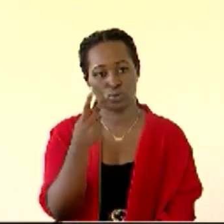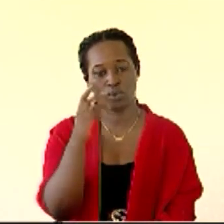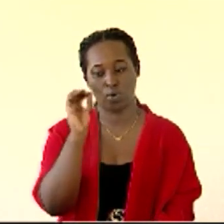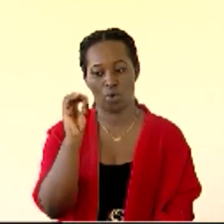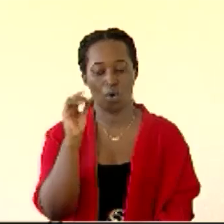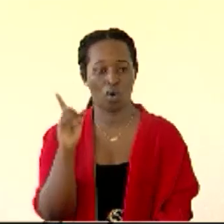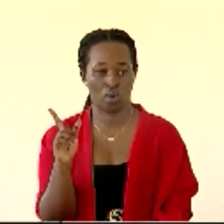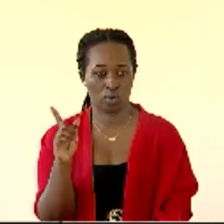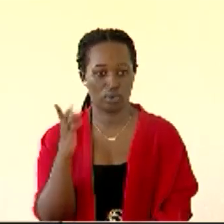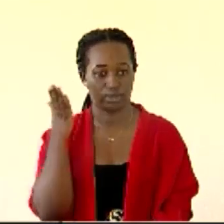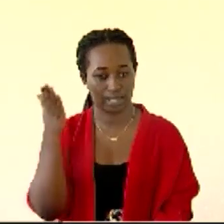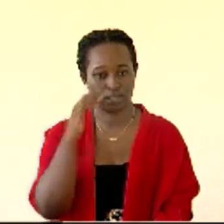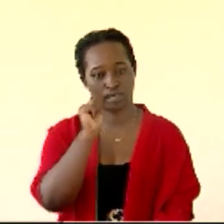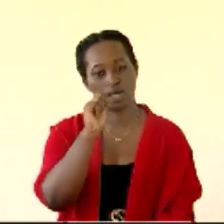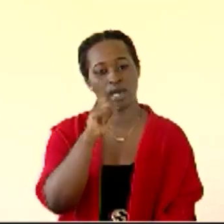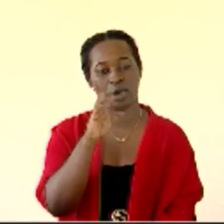Propan-2-ol, that is the alcohol.